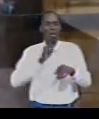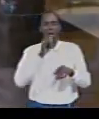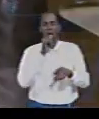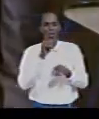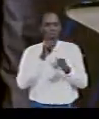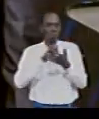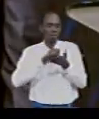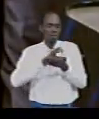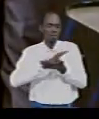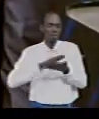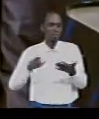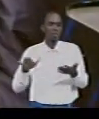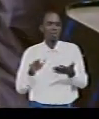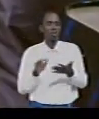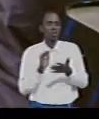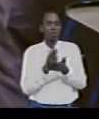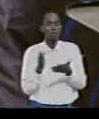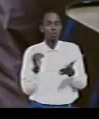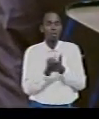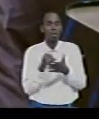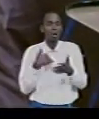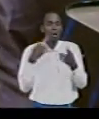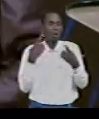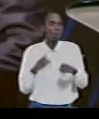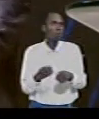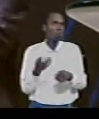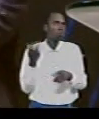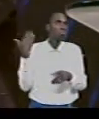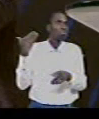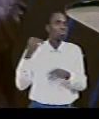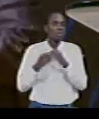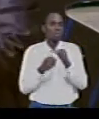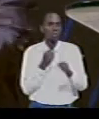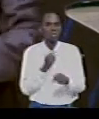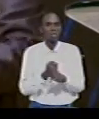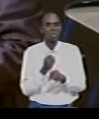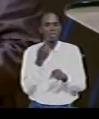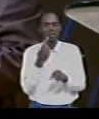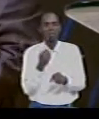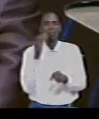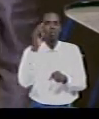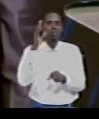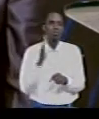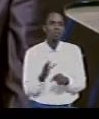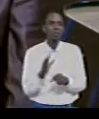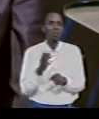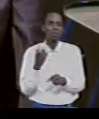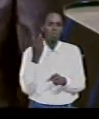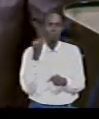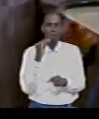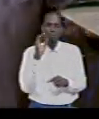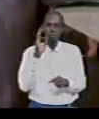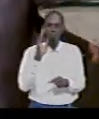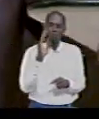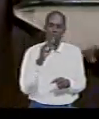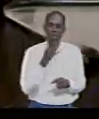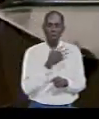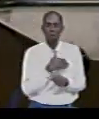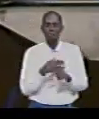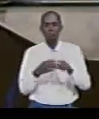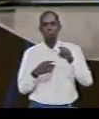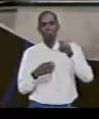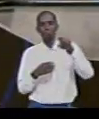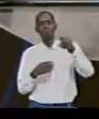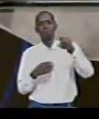had happened 7 years ago, 10 years ago, the preacher, the pastor was preaching, and he pointed at them and he